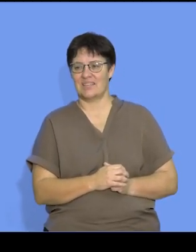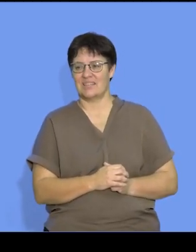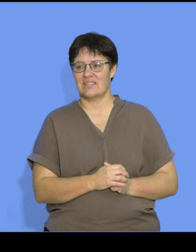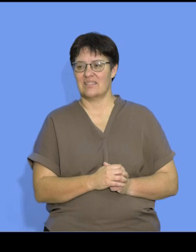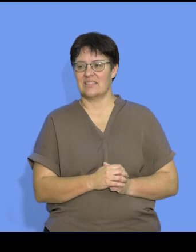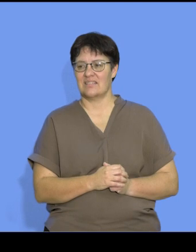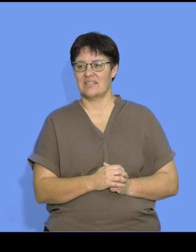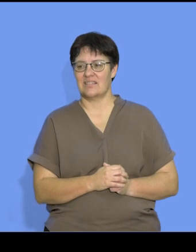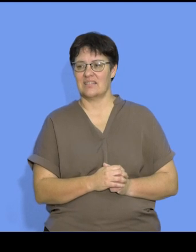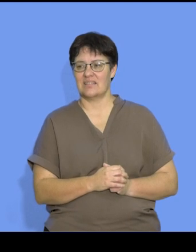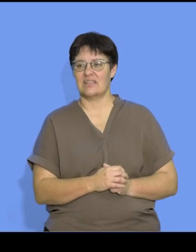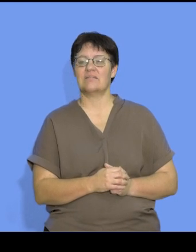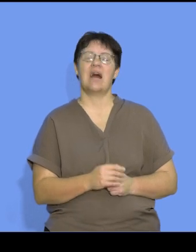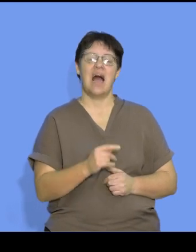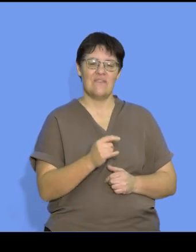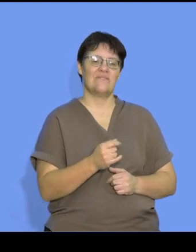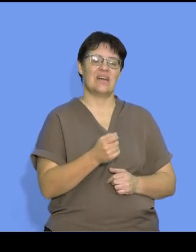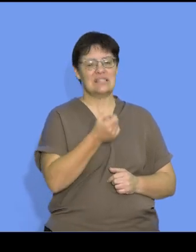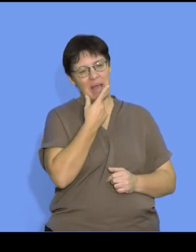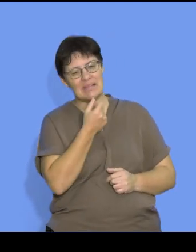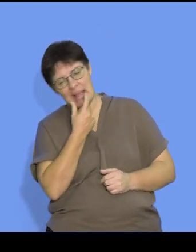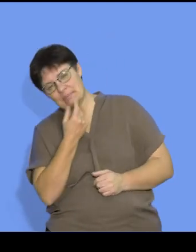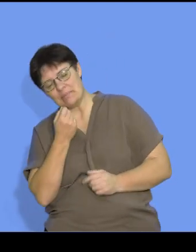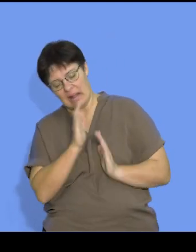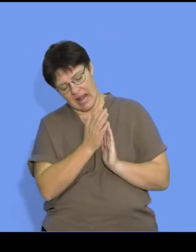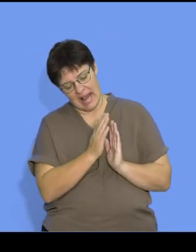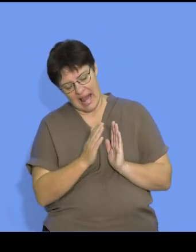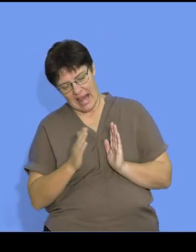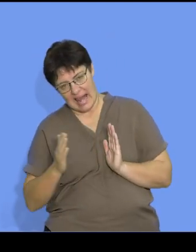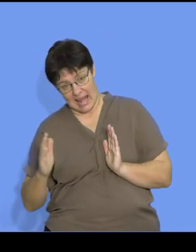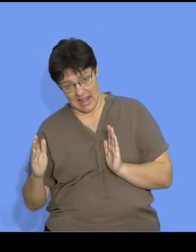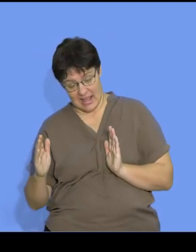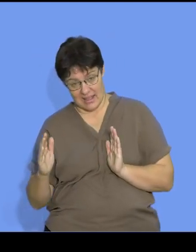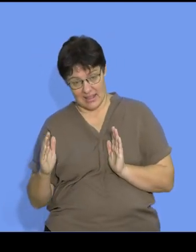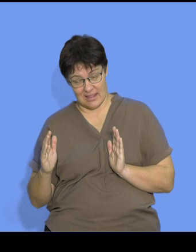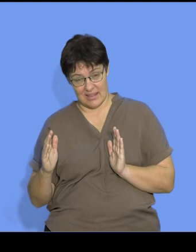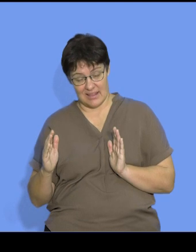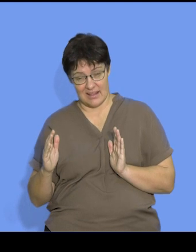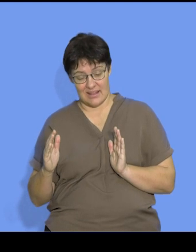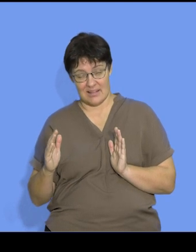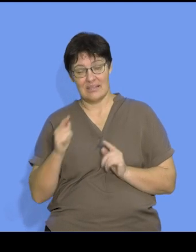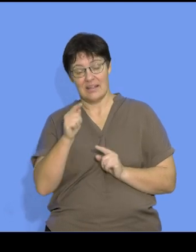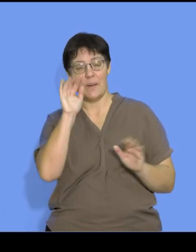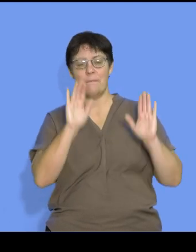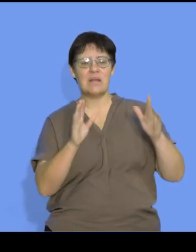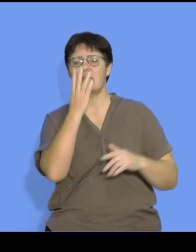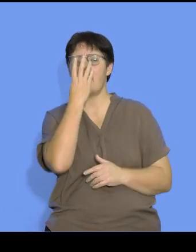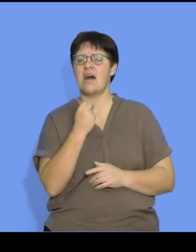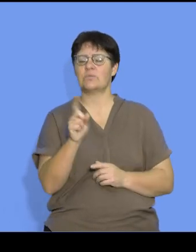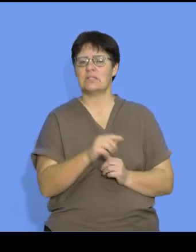As I said, we've got smile, smile, smile going on and on and on. This pattern is asking